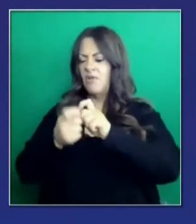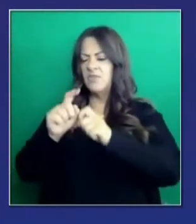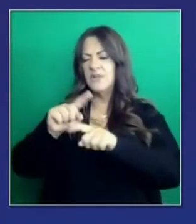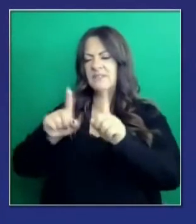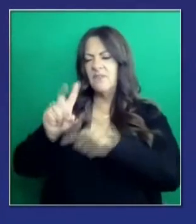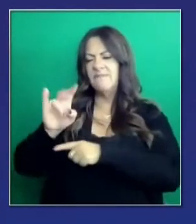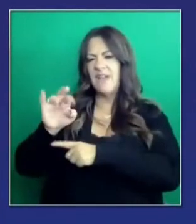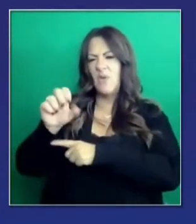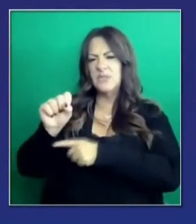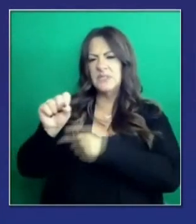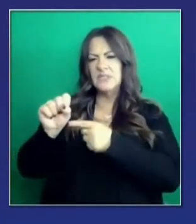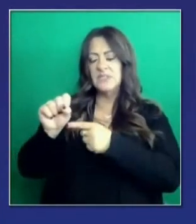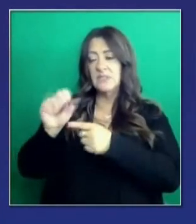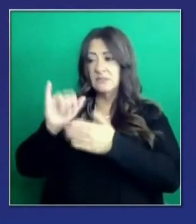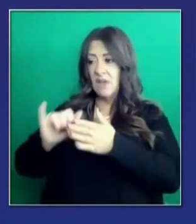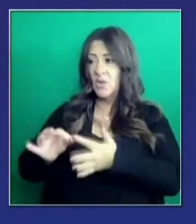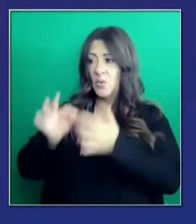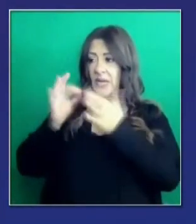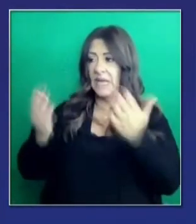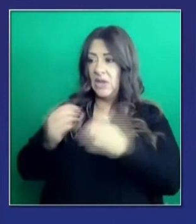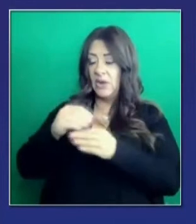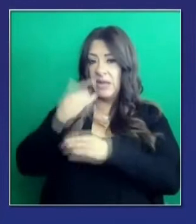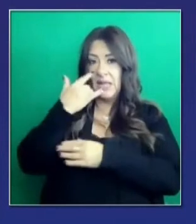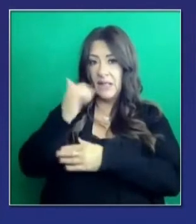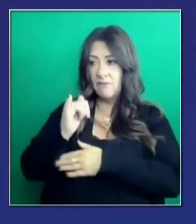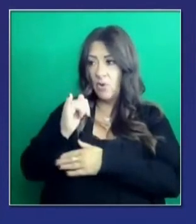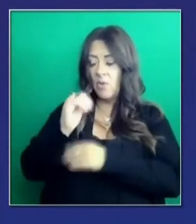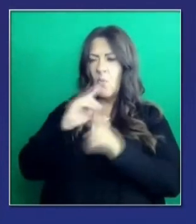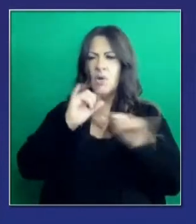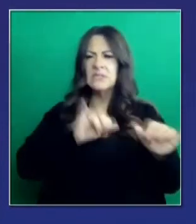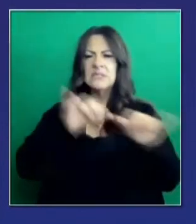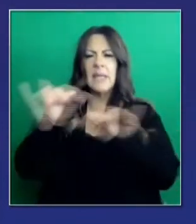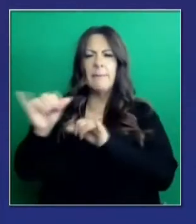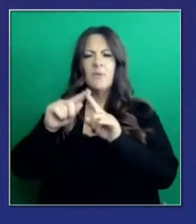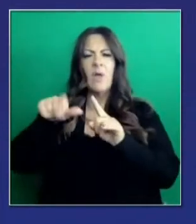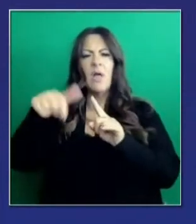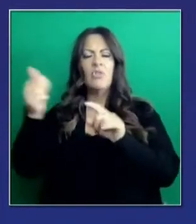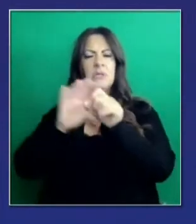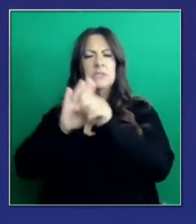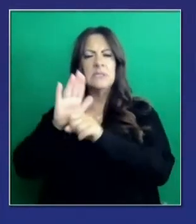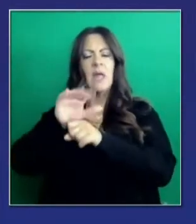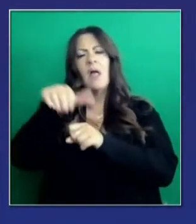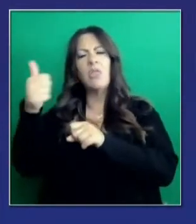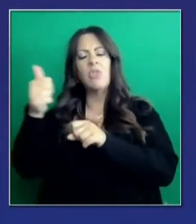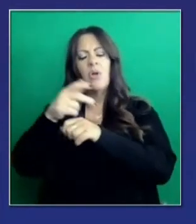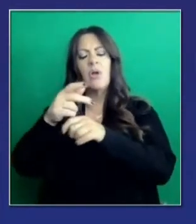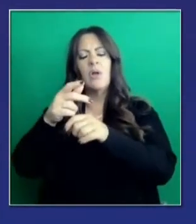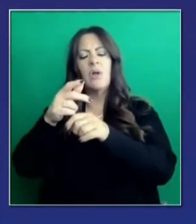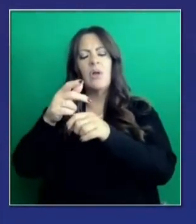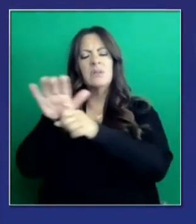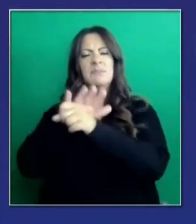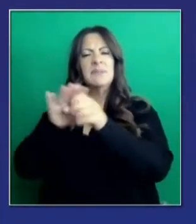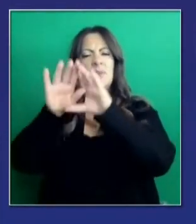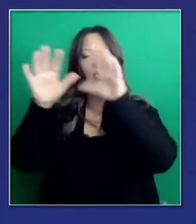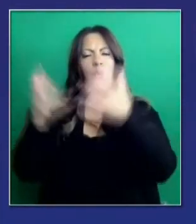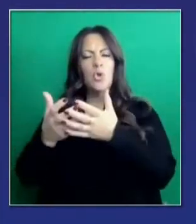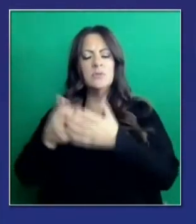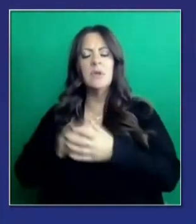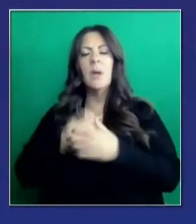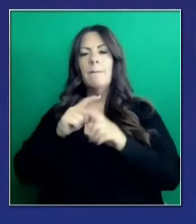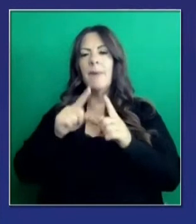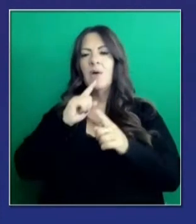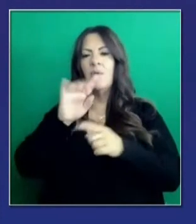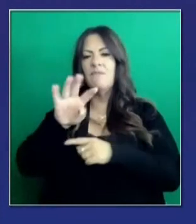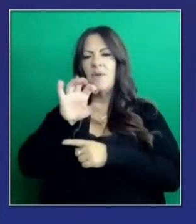working through its virulence. We're working through its transmissibility. We're working to investigate more understanding. But 456